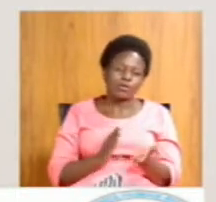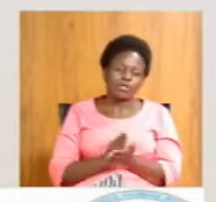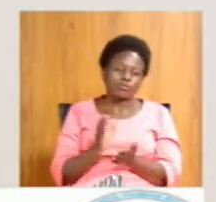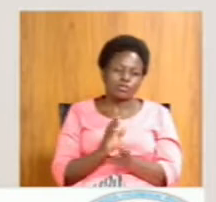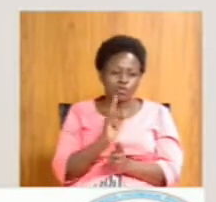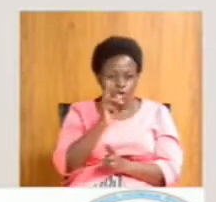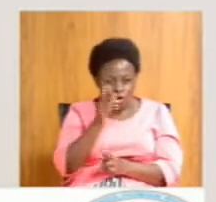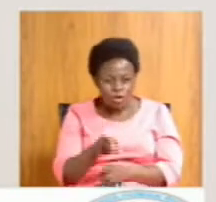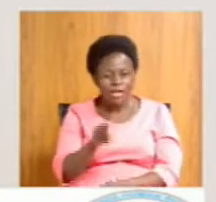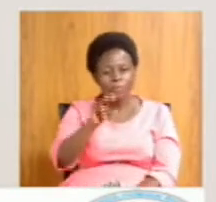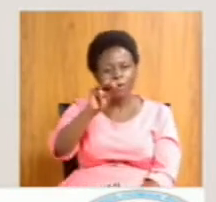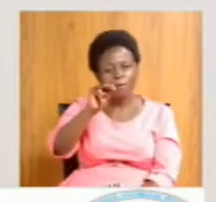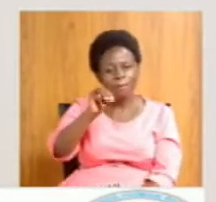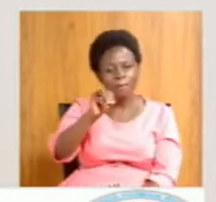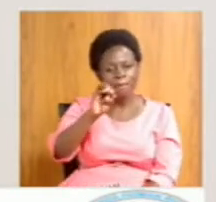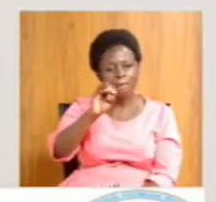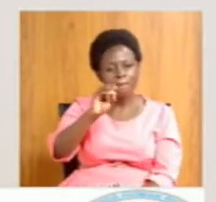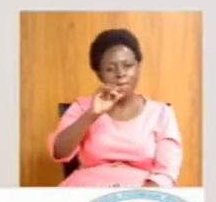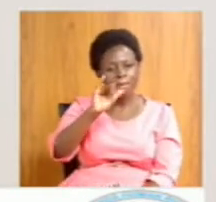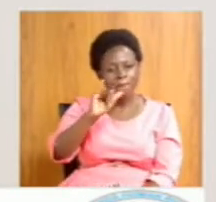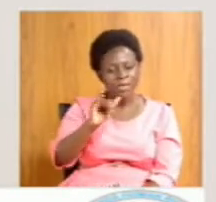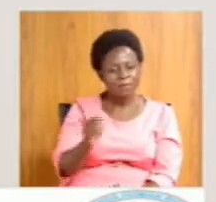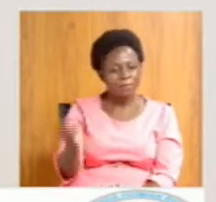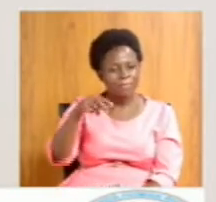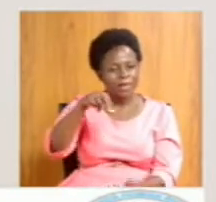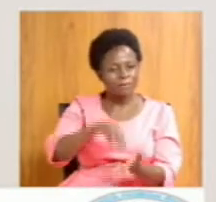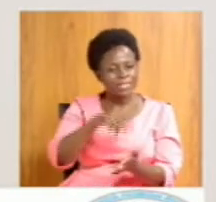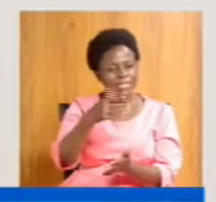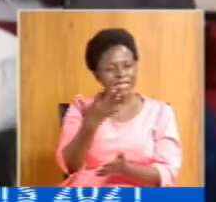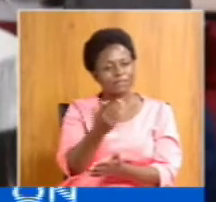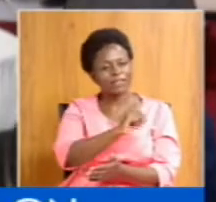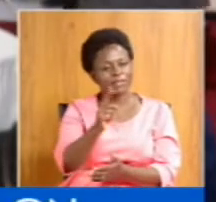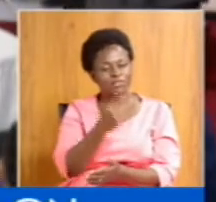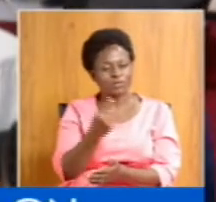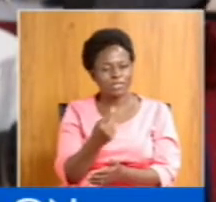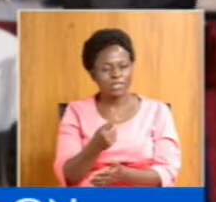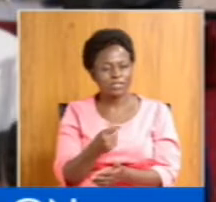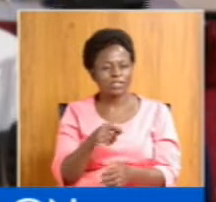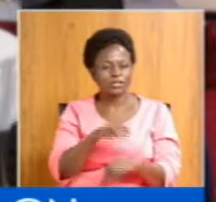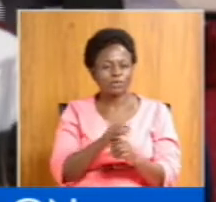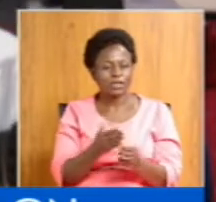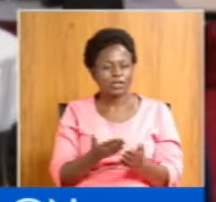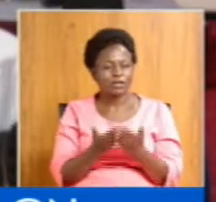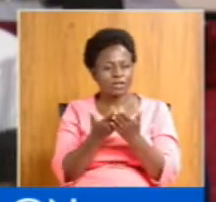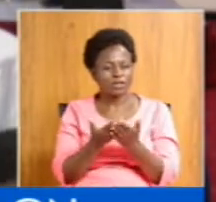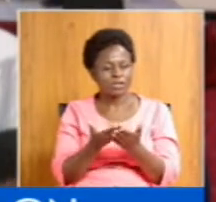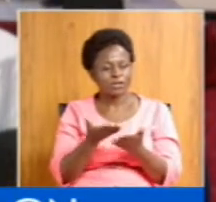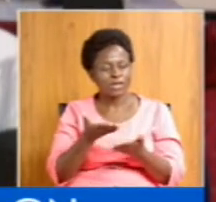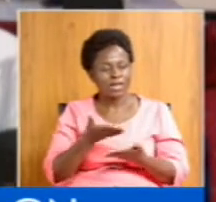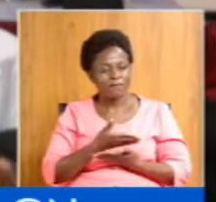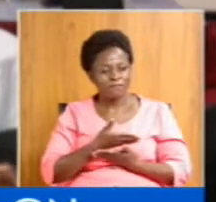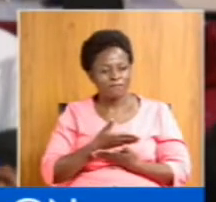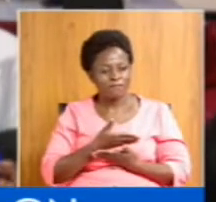Honorable Mehdi Mulumba. You will come and stand here sir and maybe five minutes only so that you make your case and then we can have